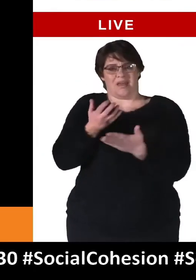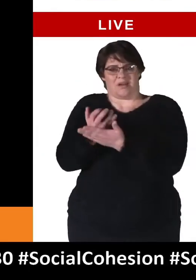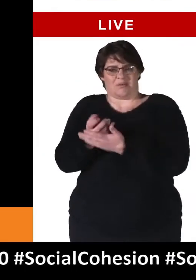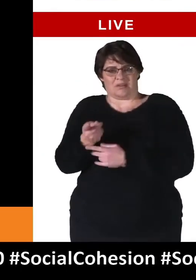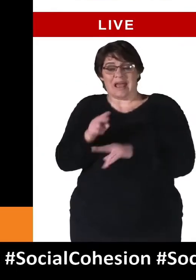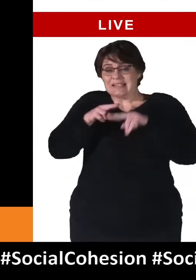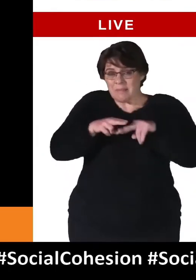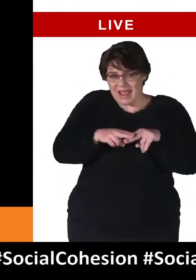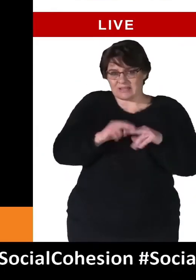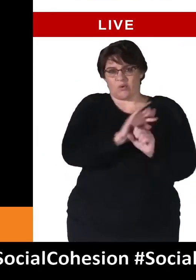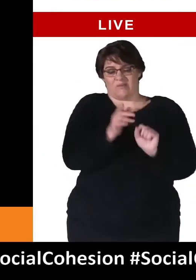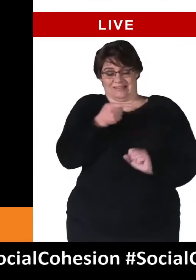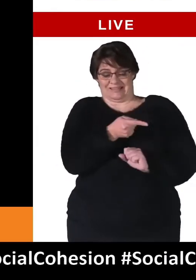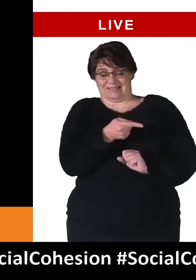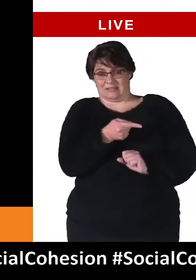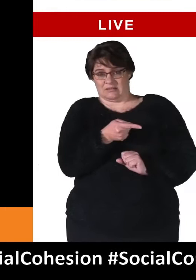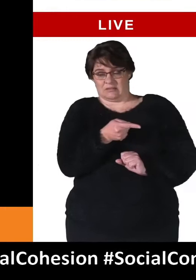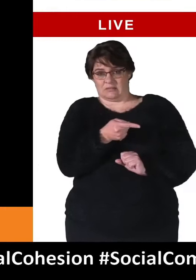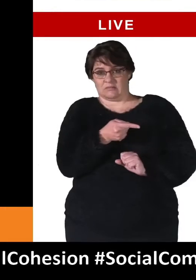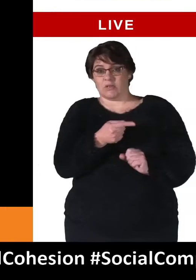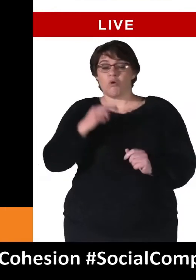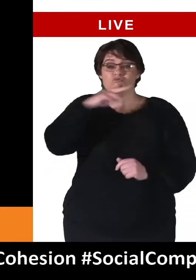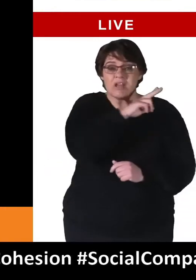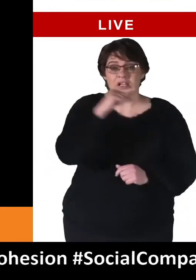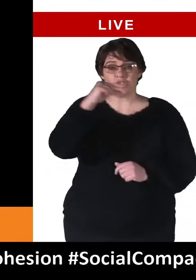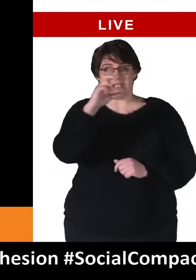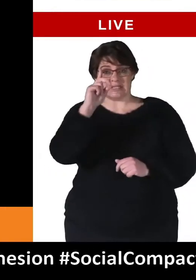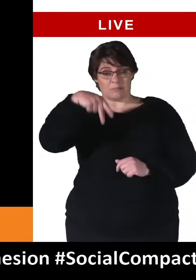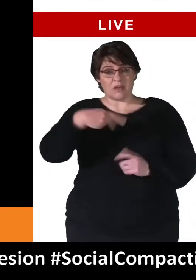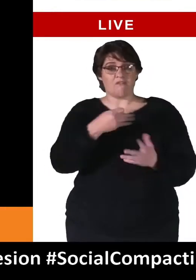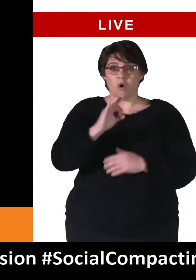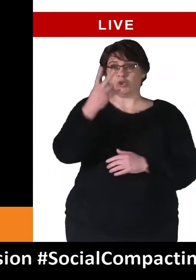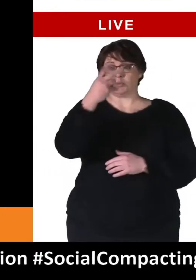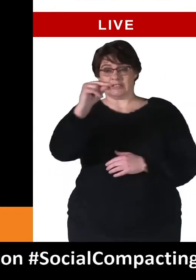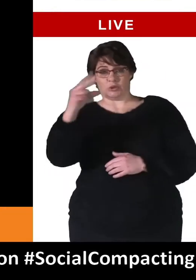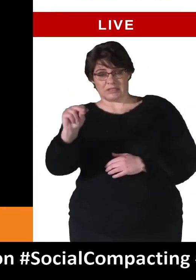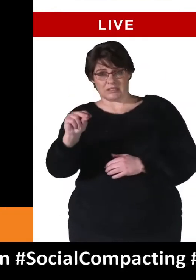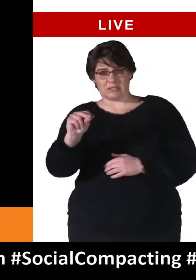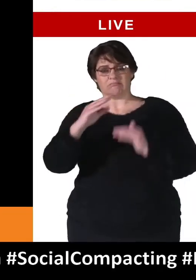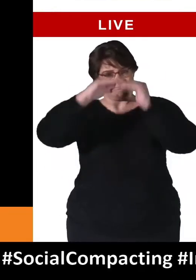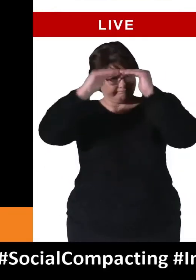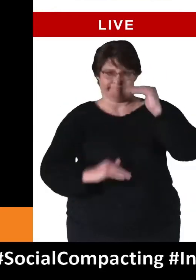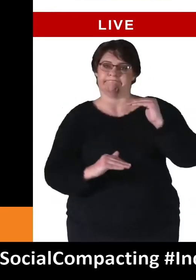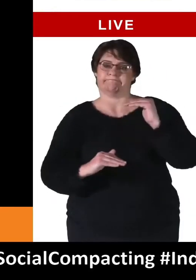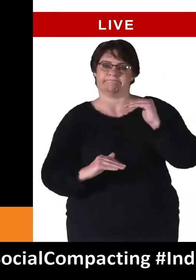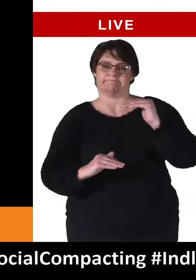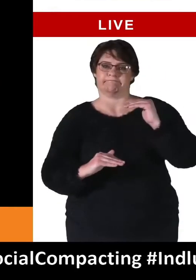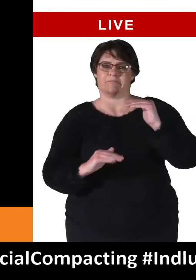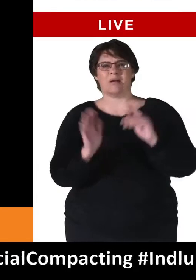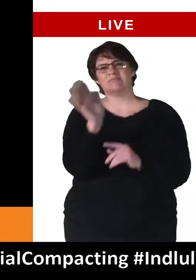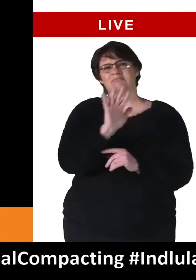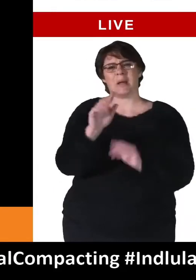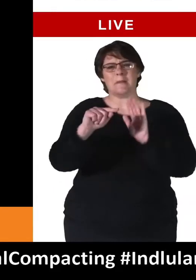on the COVID-19 scenario. The real GDP growth for 2020 is likely to drop to